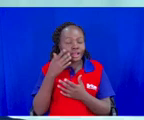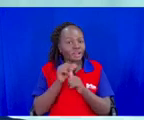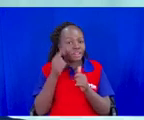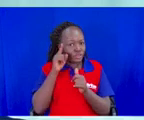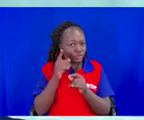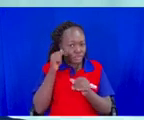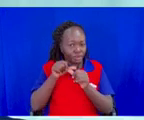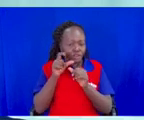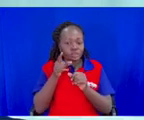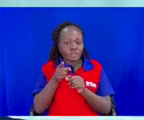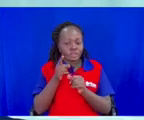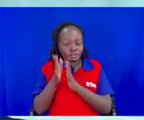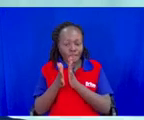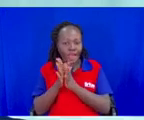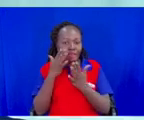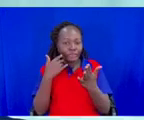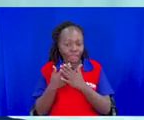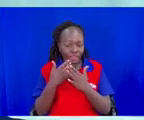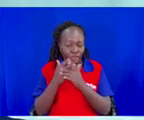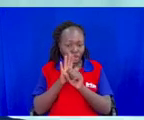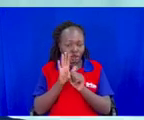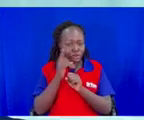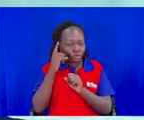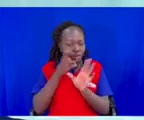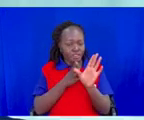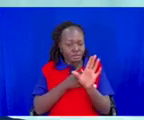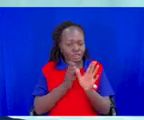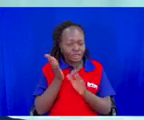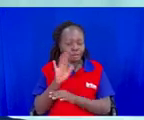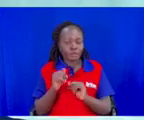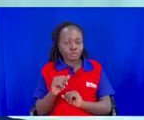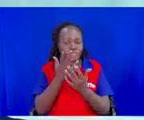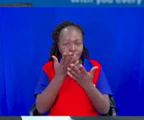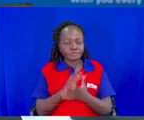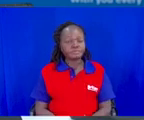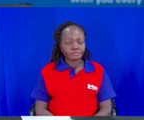deliberations, and thank you so much for attending. Back to you, Madam Chair.